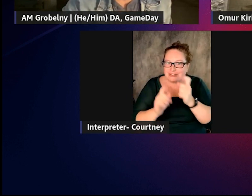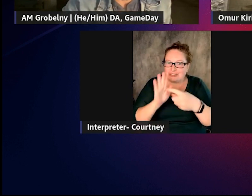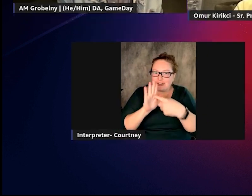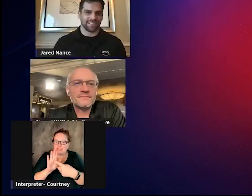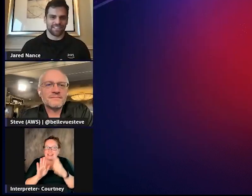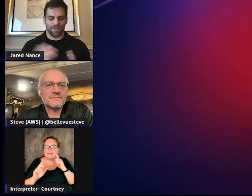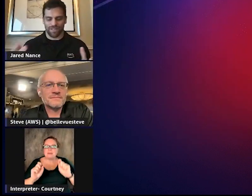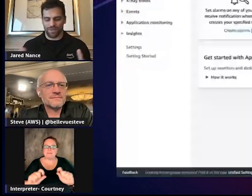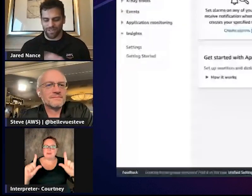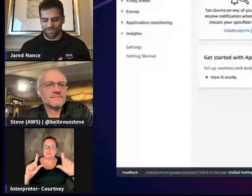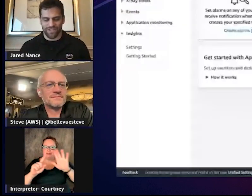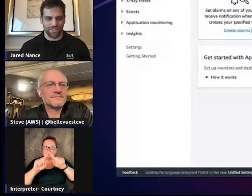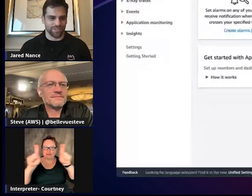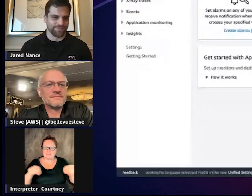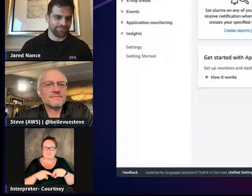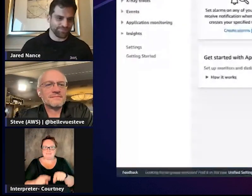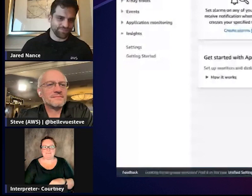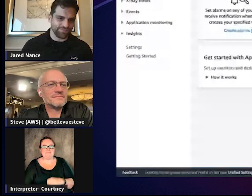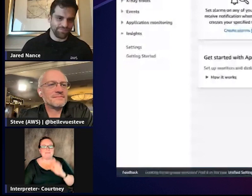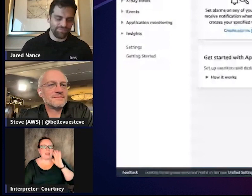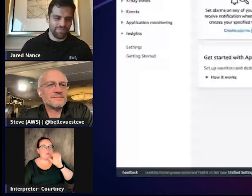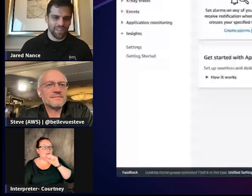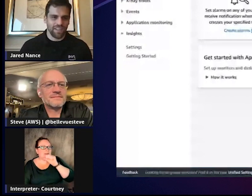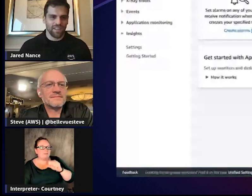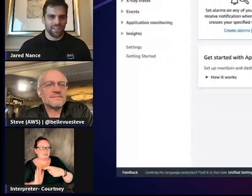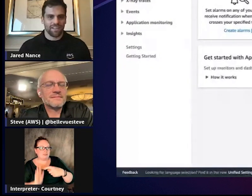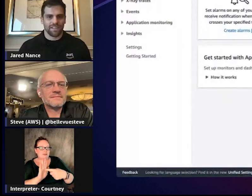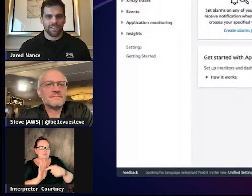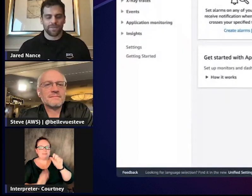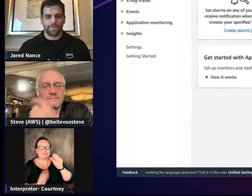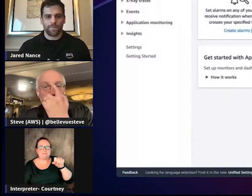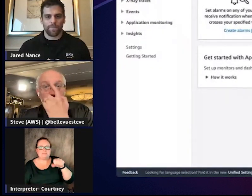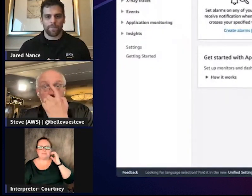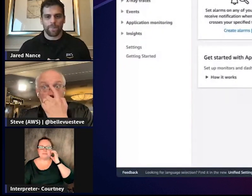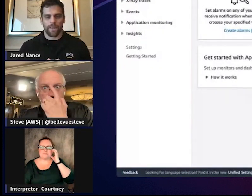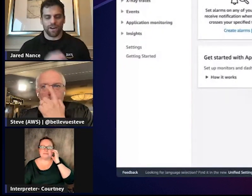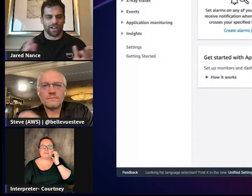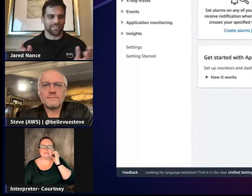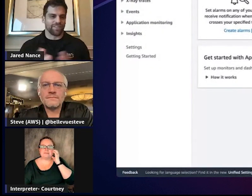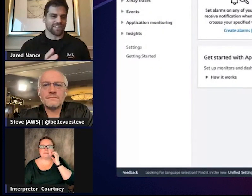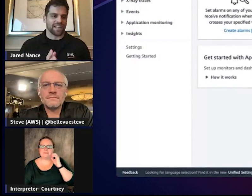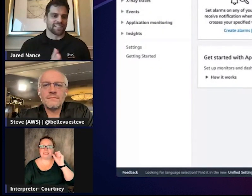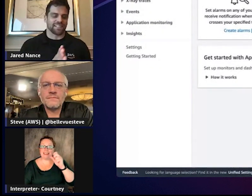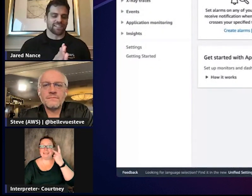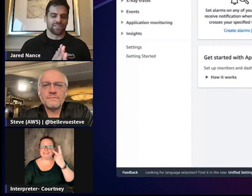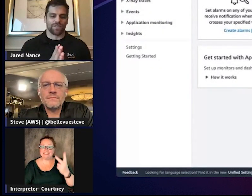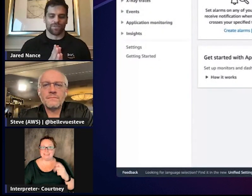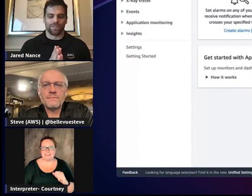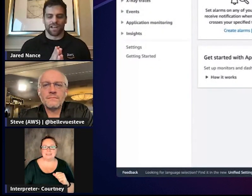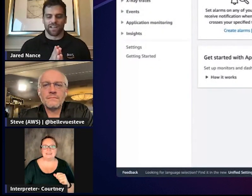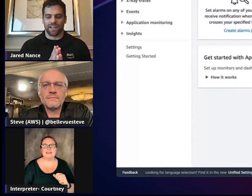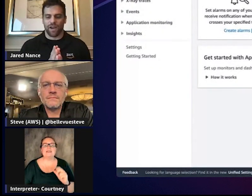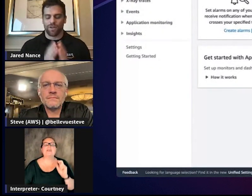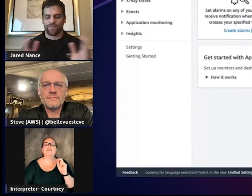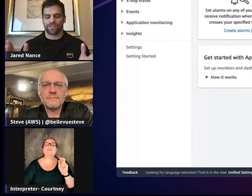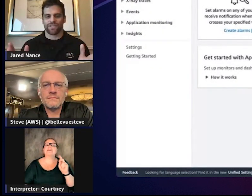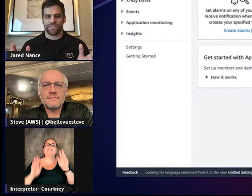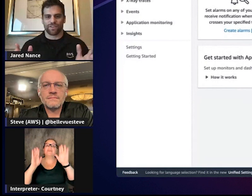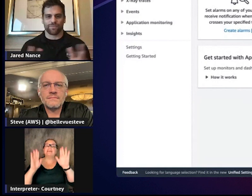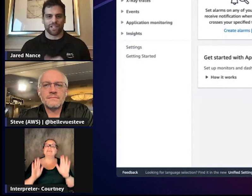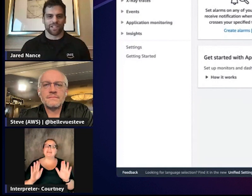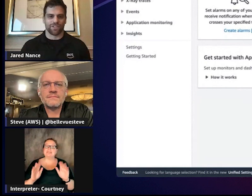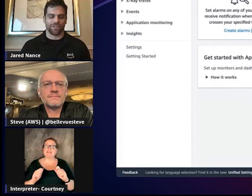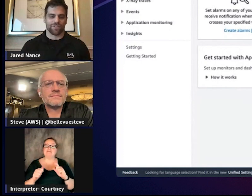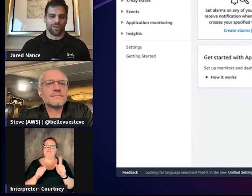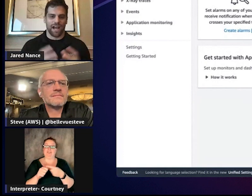pulled up. I would love to show you. All right, we can see. All right, fantastic. So I want to first